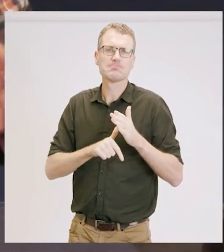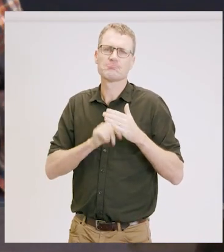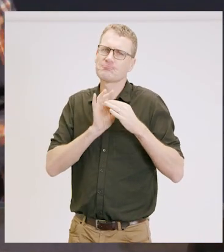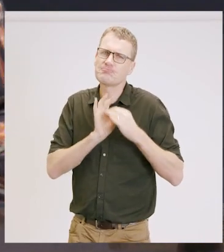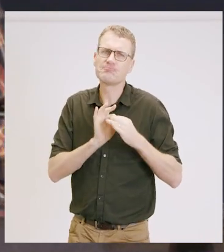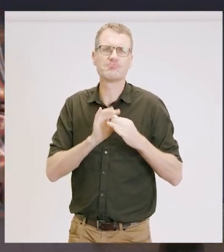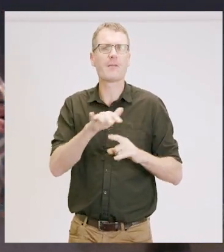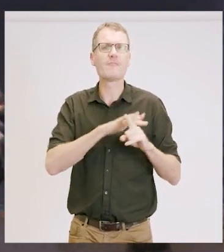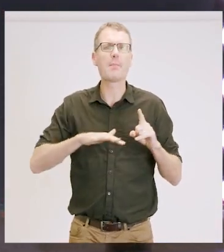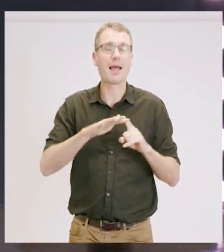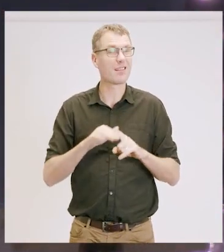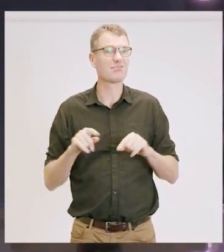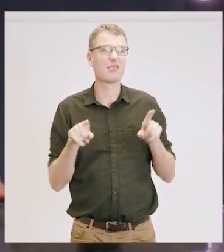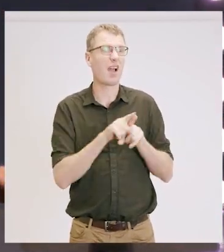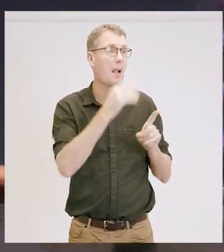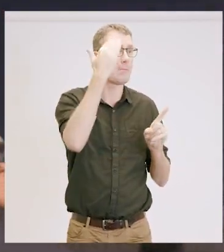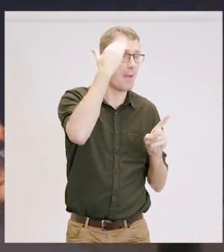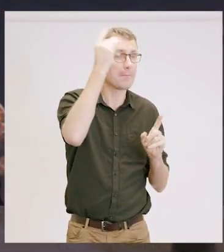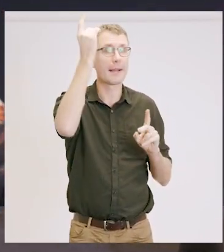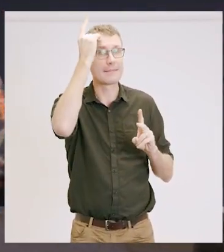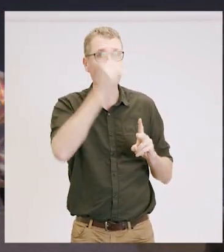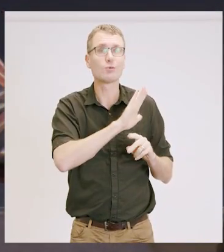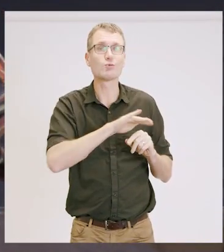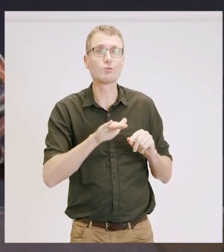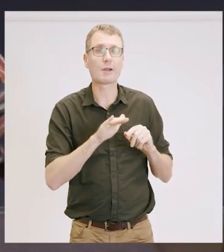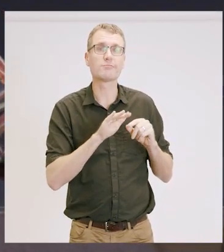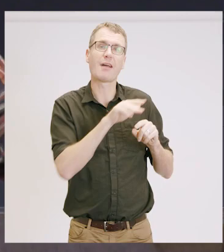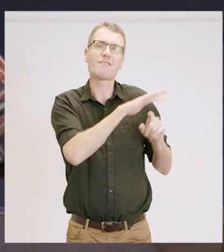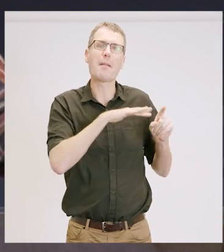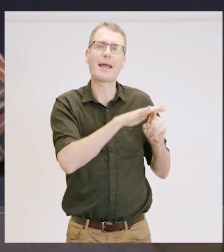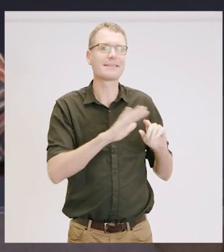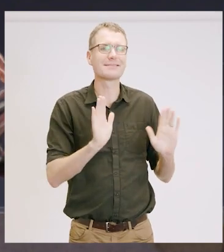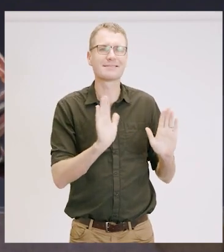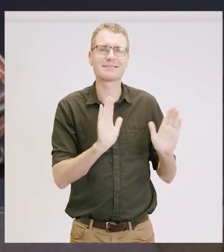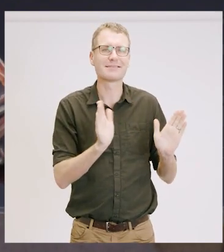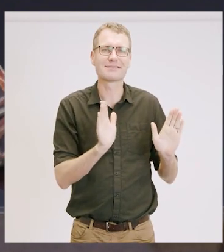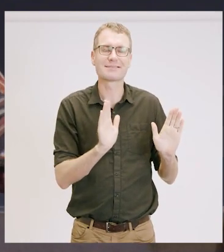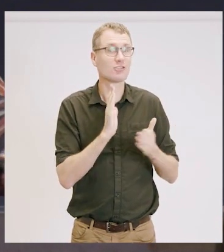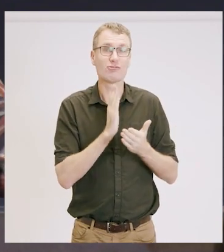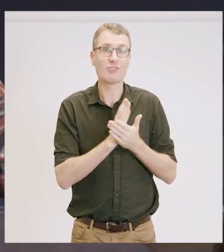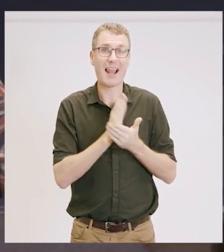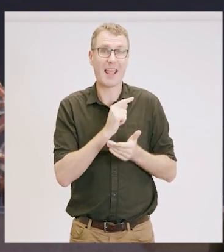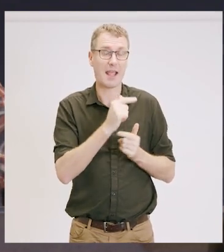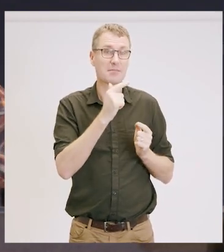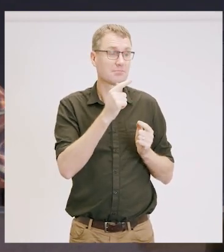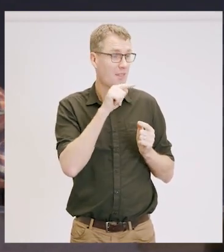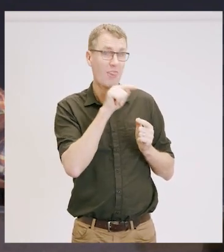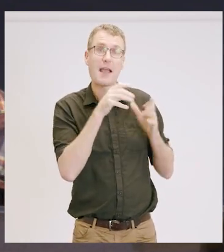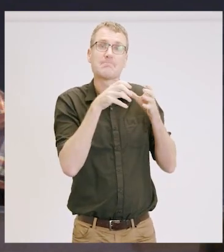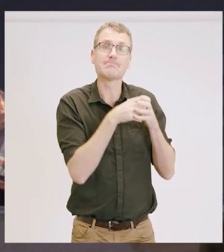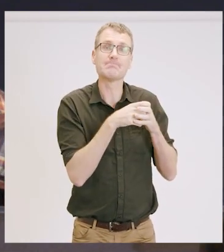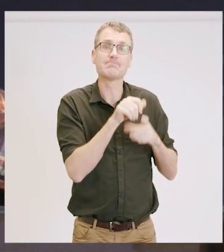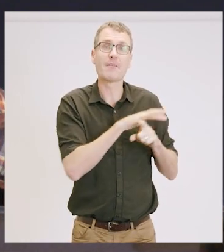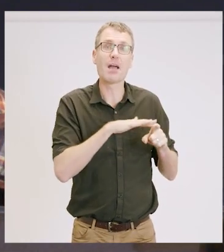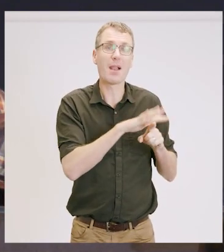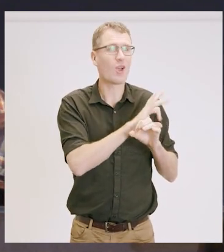mum, dad and the kids, the nuclear family is actually not a biblical concept. We think it is a biblical concept because it's nice for us as Western